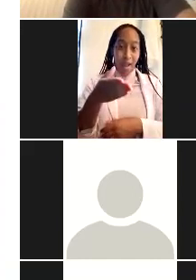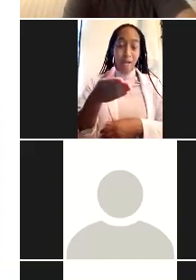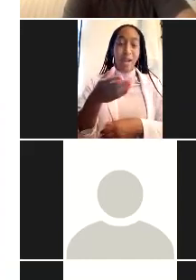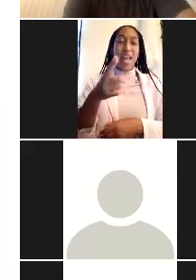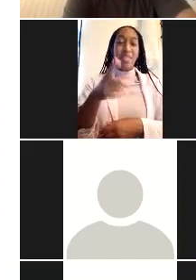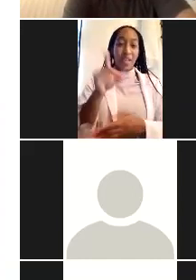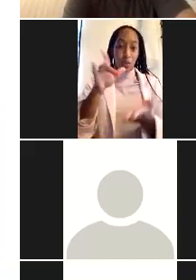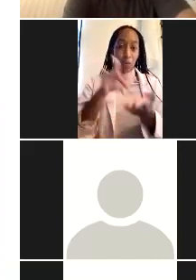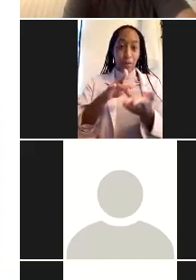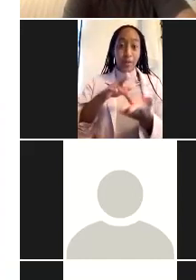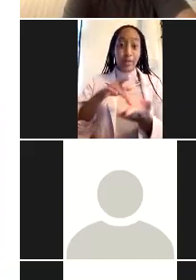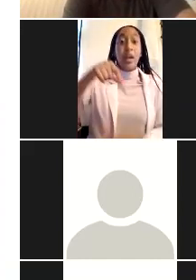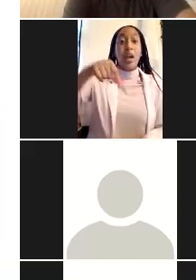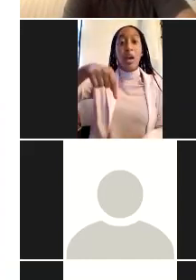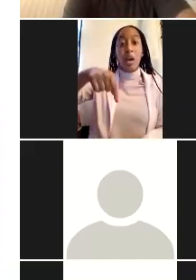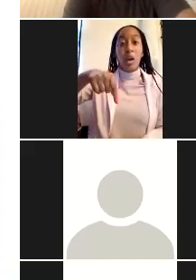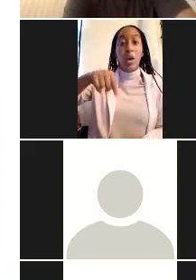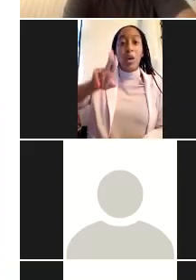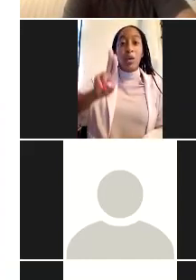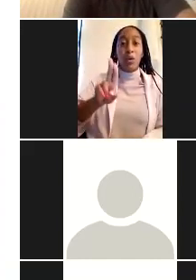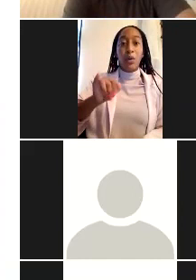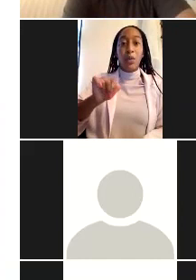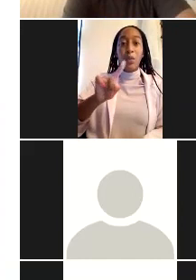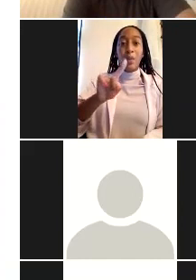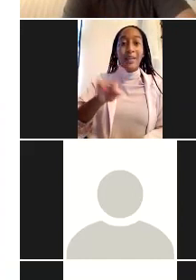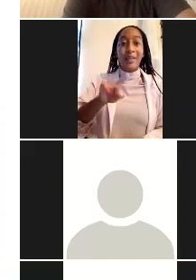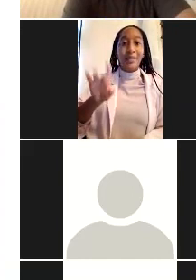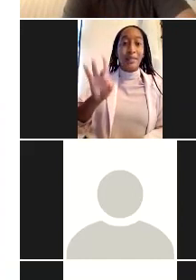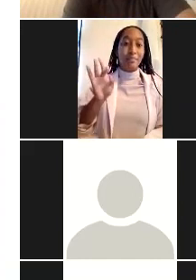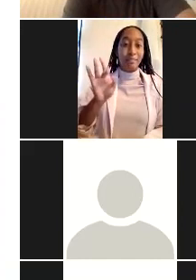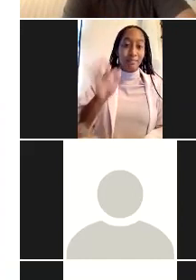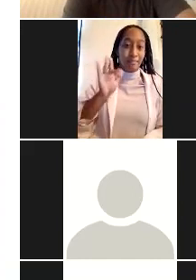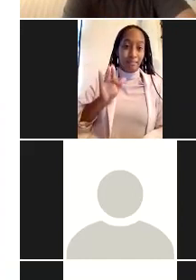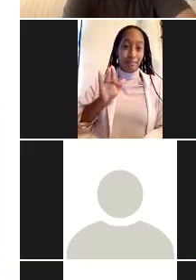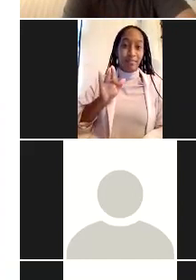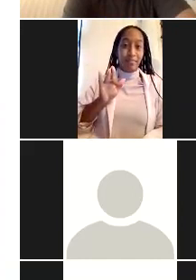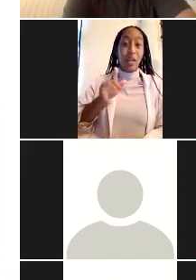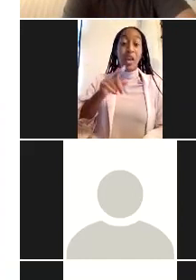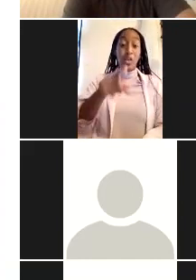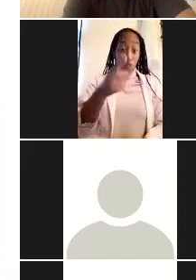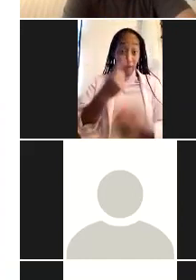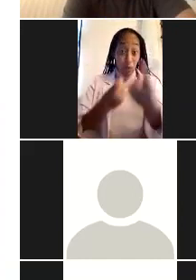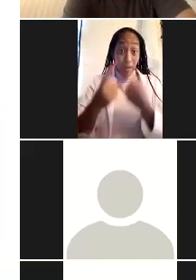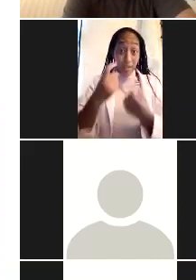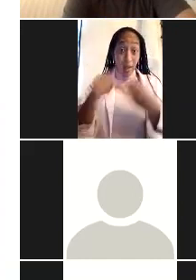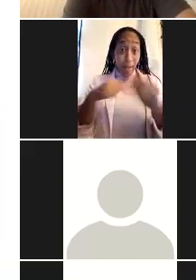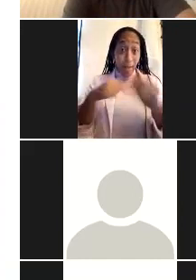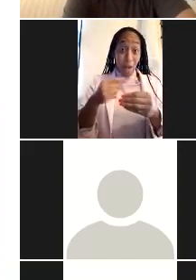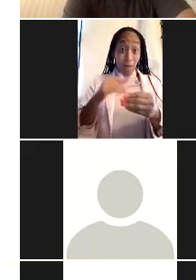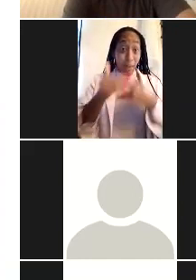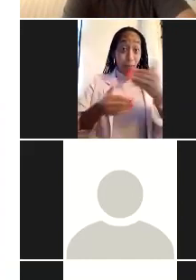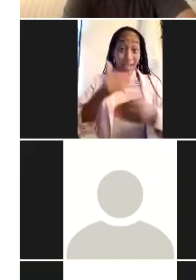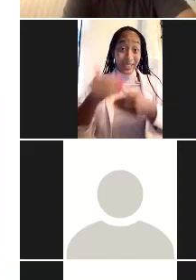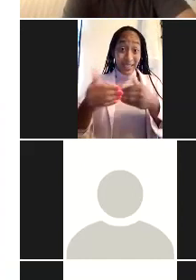And so any questions on how you get to the midterm exam and